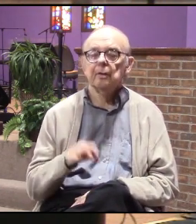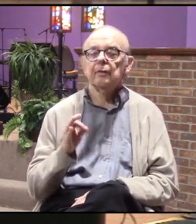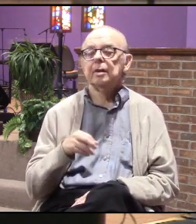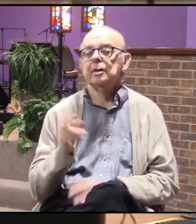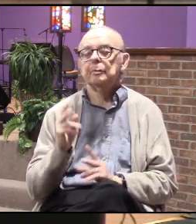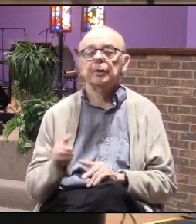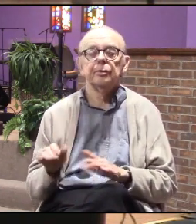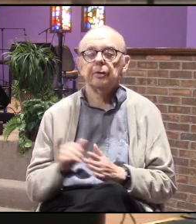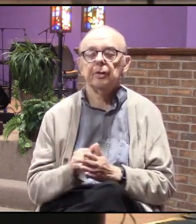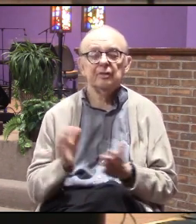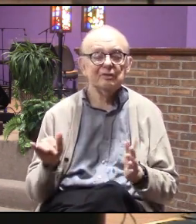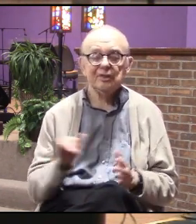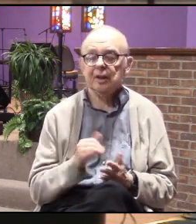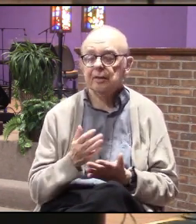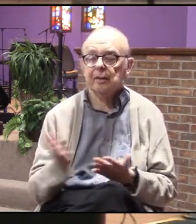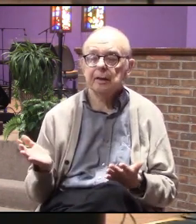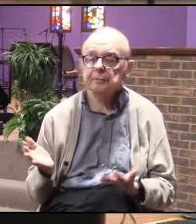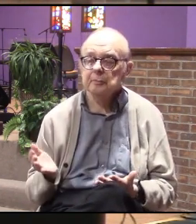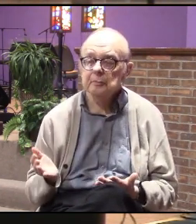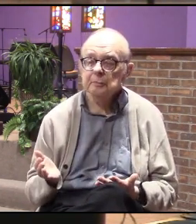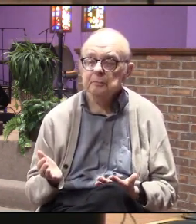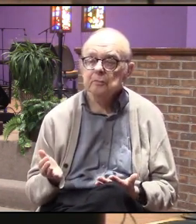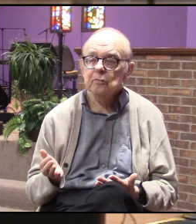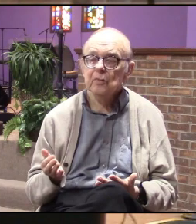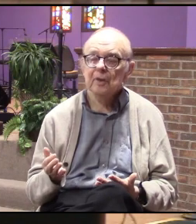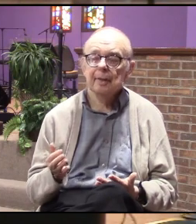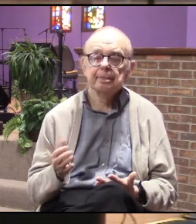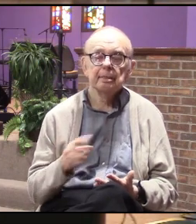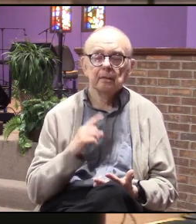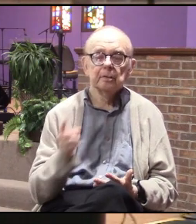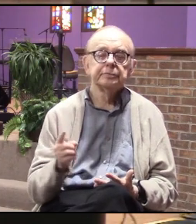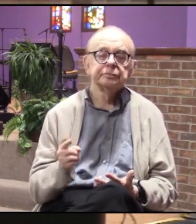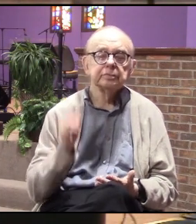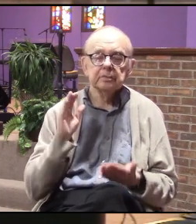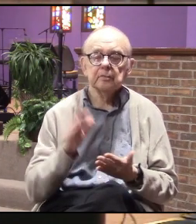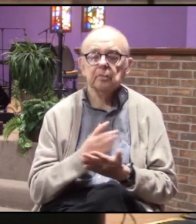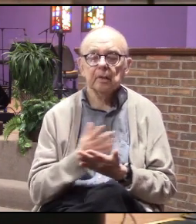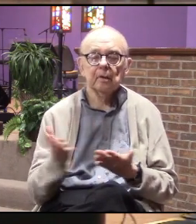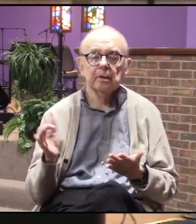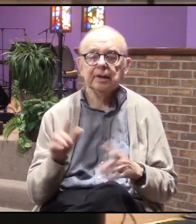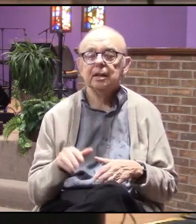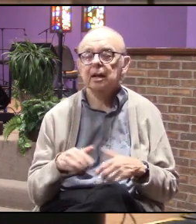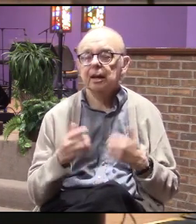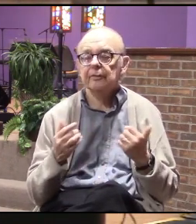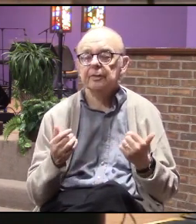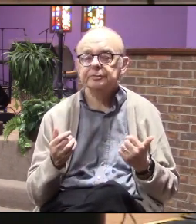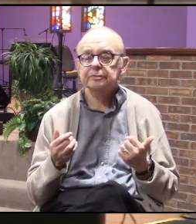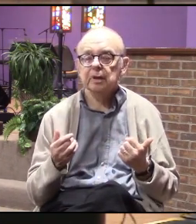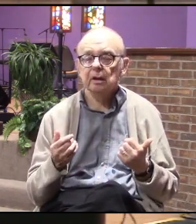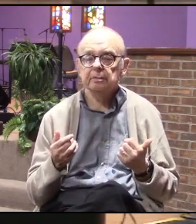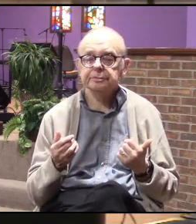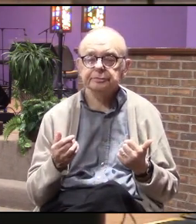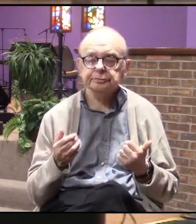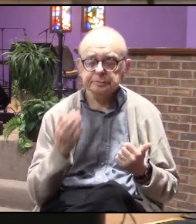somebody to do the same for them. It's just the little things in life,